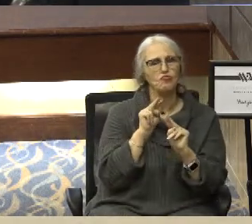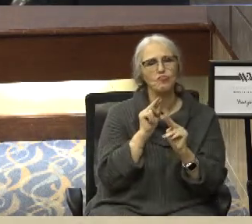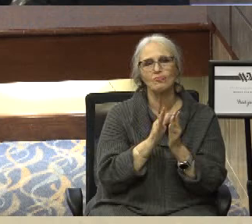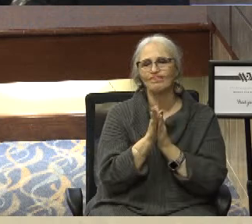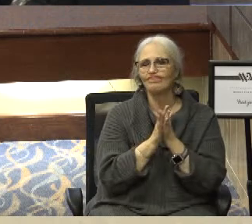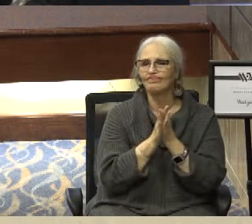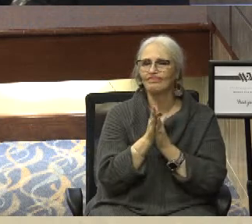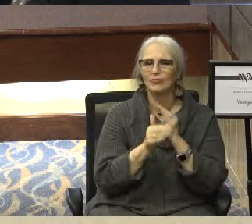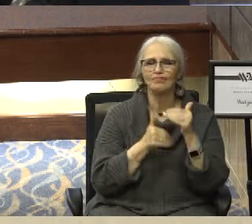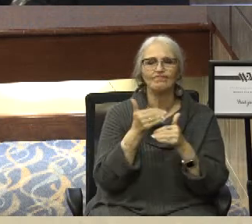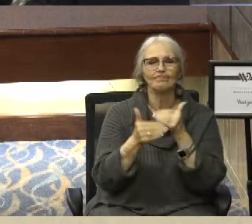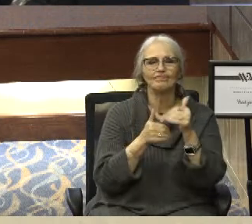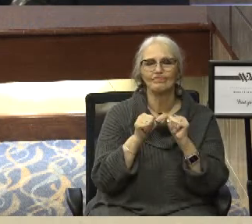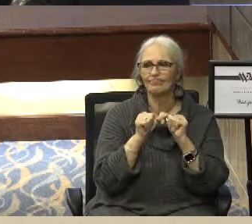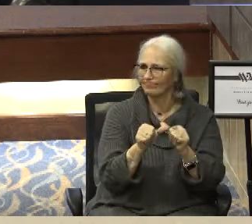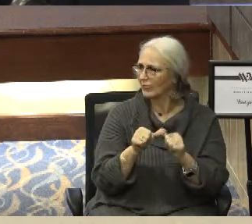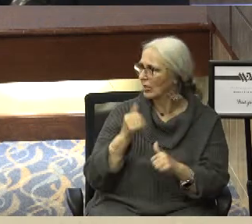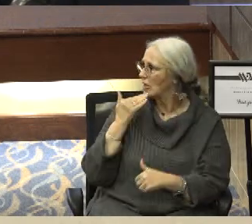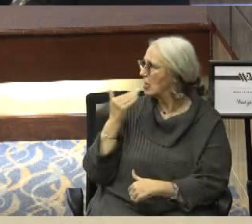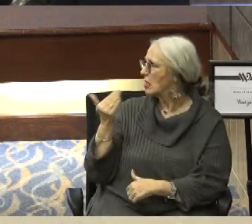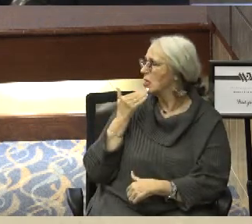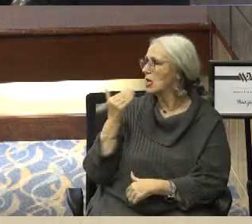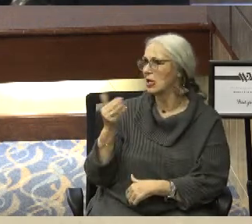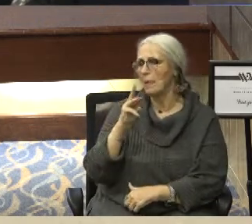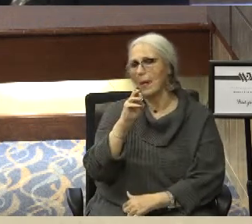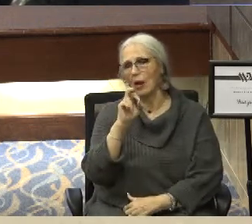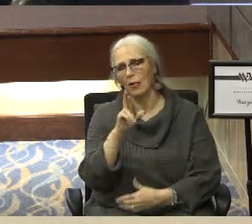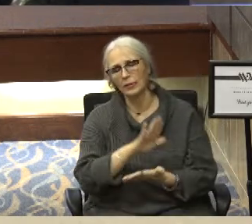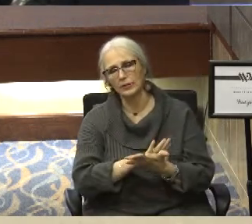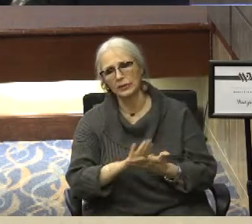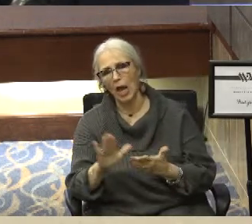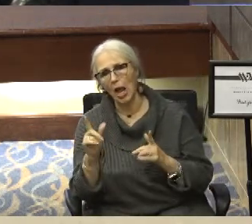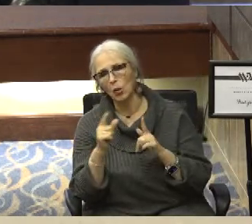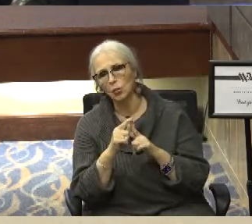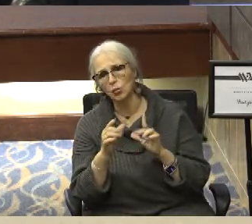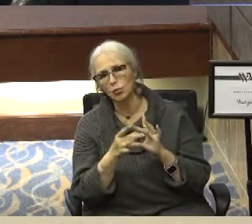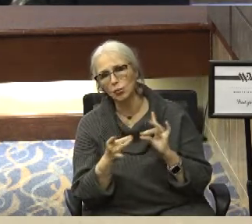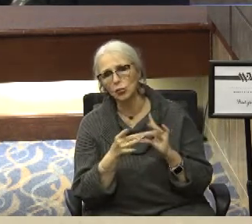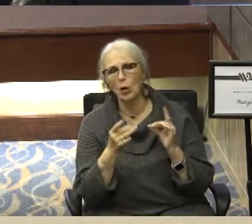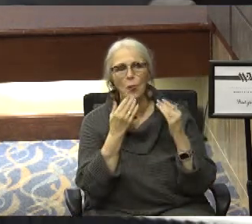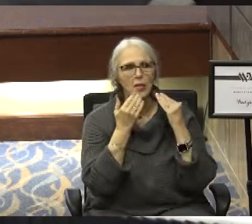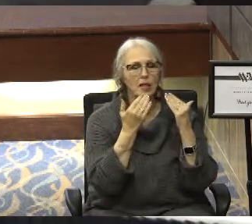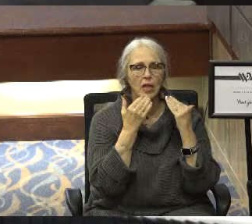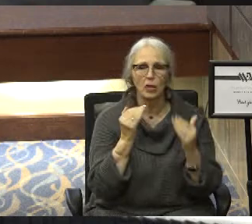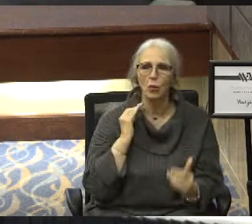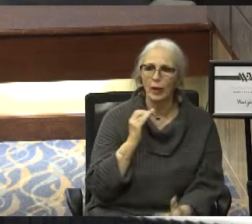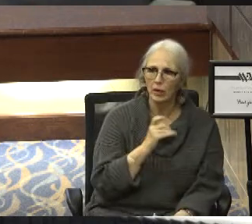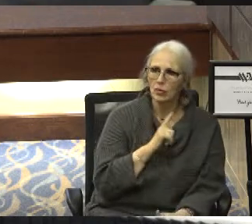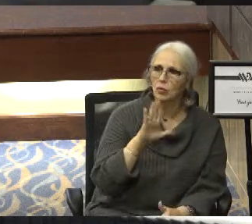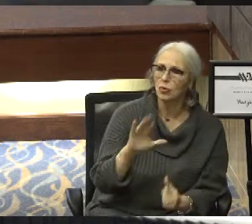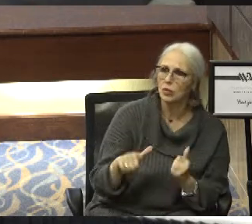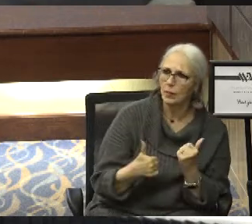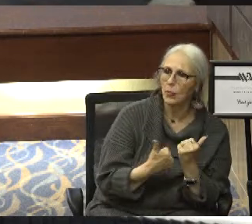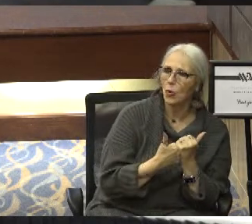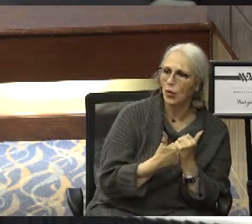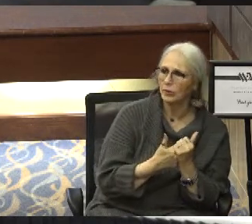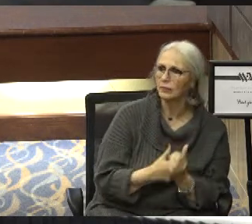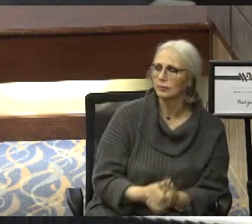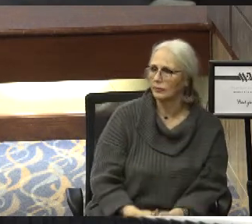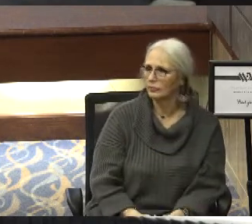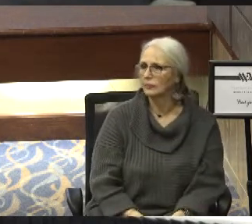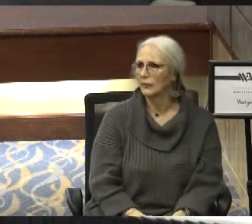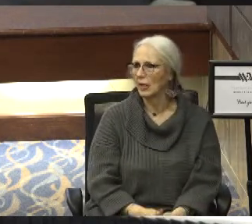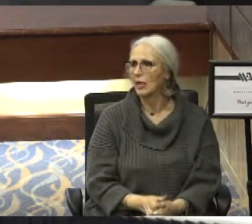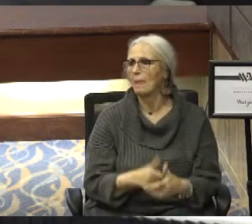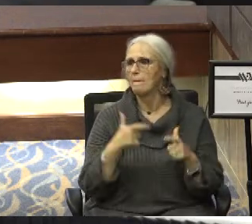move forward on it. Thank you, Mayor, for those kind words, and really want to thank the council for your support and for your vision for something like this. It's